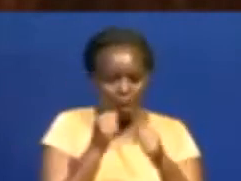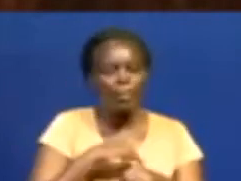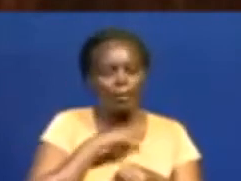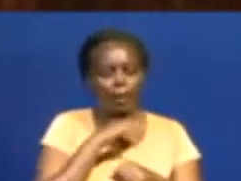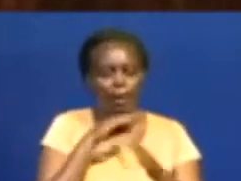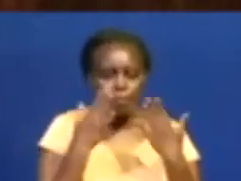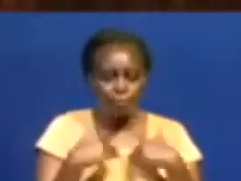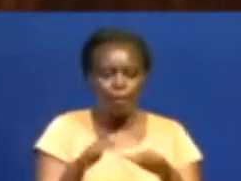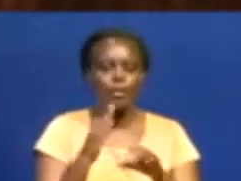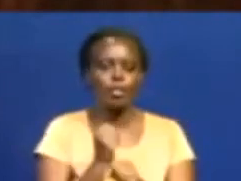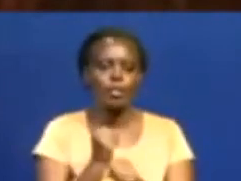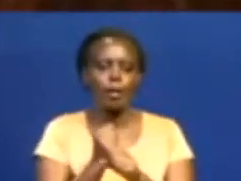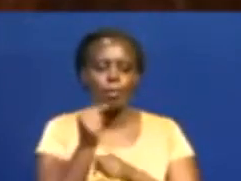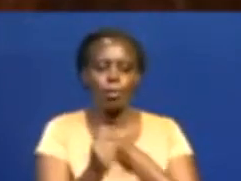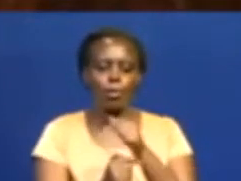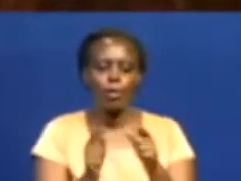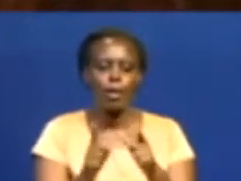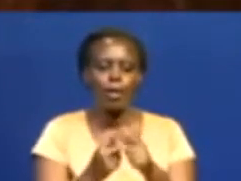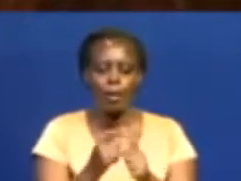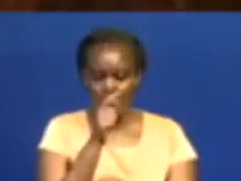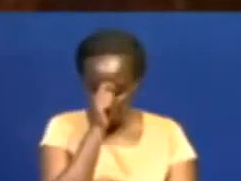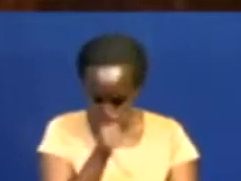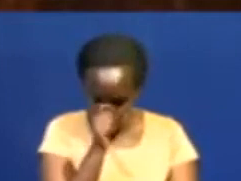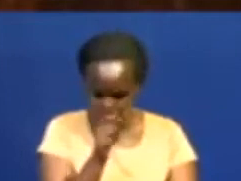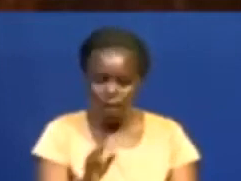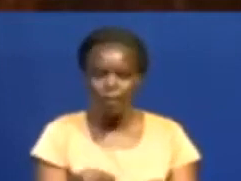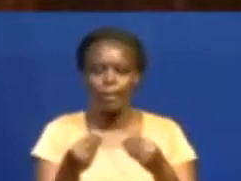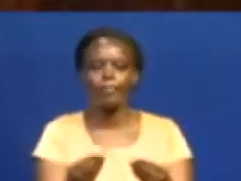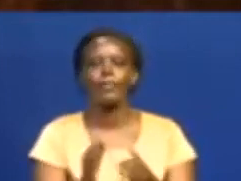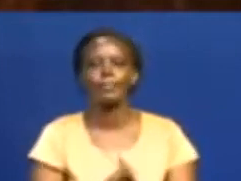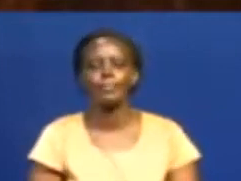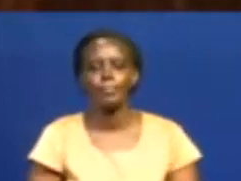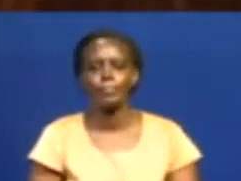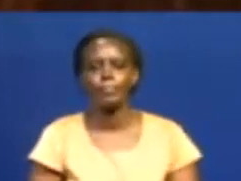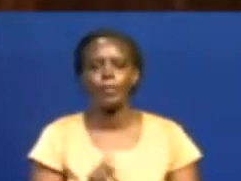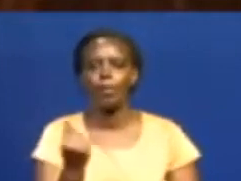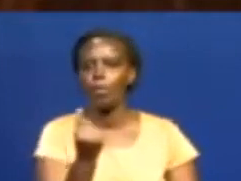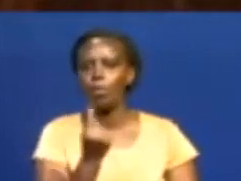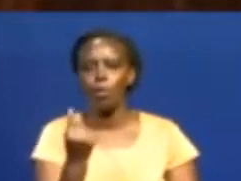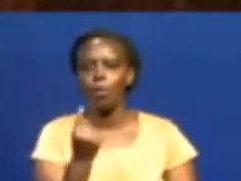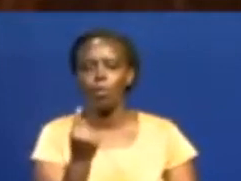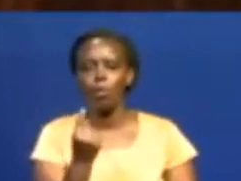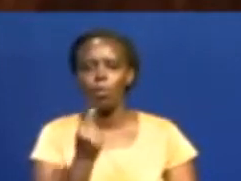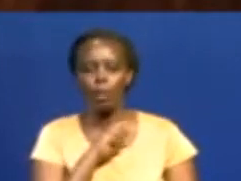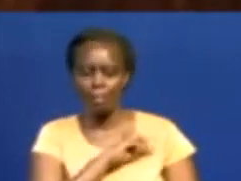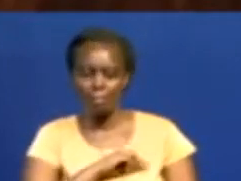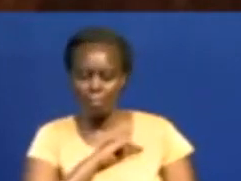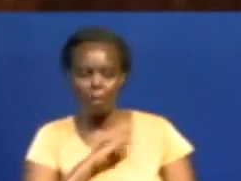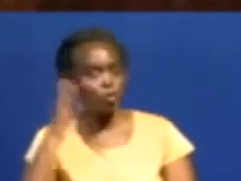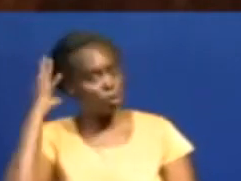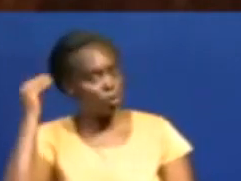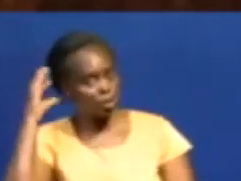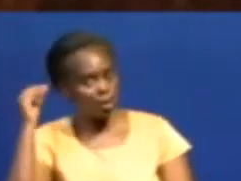duty, the honour they are given, not only in the mission in Somalia, but